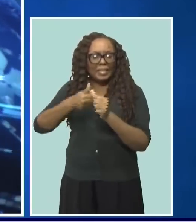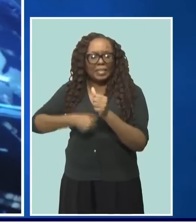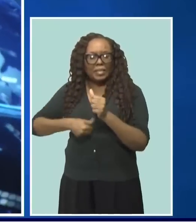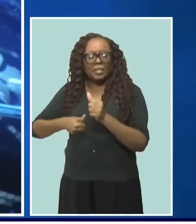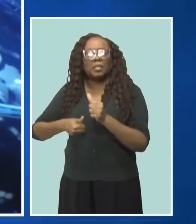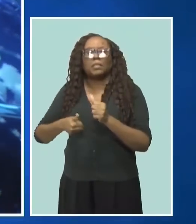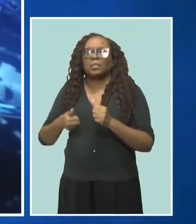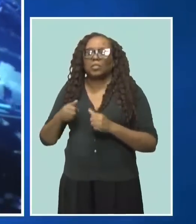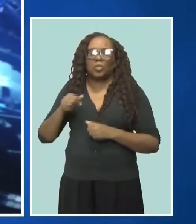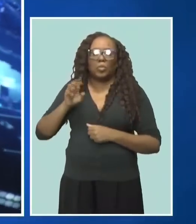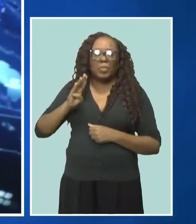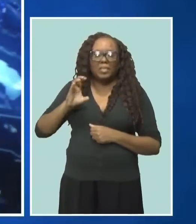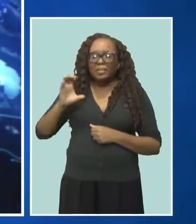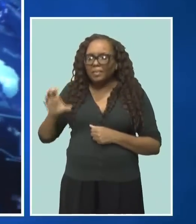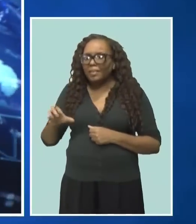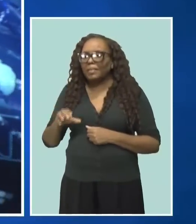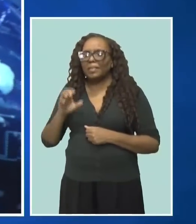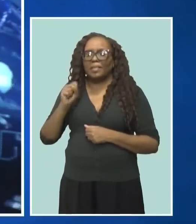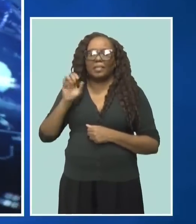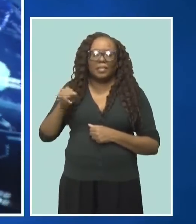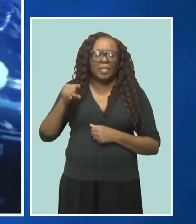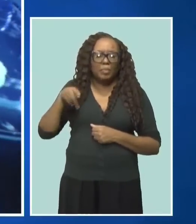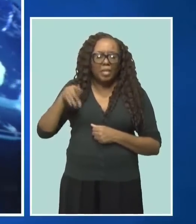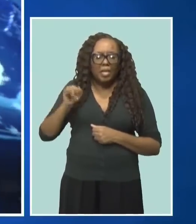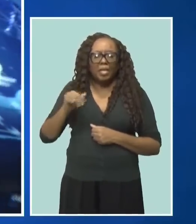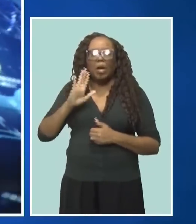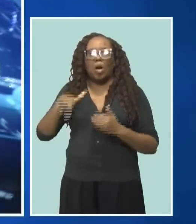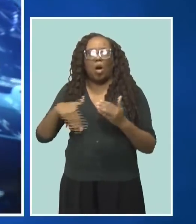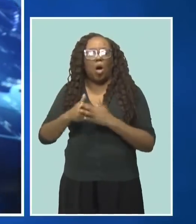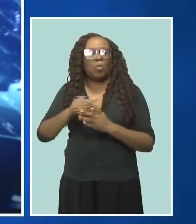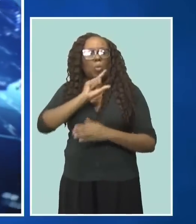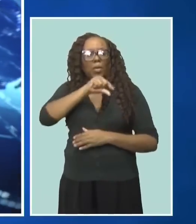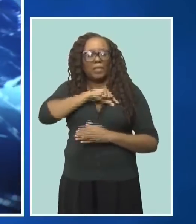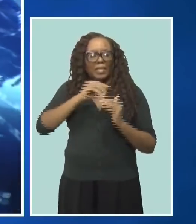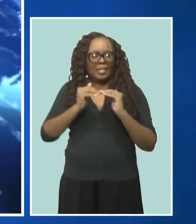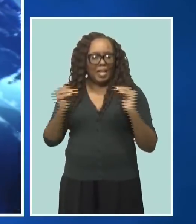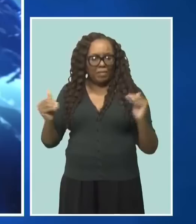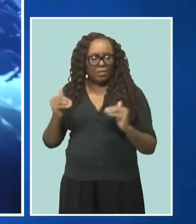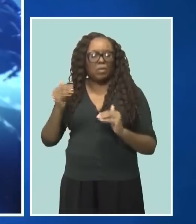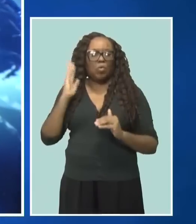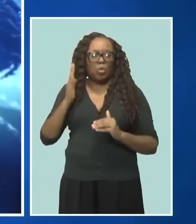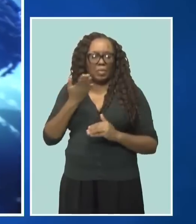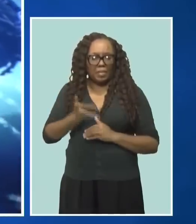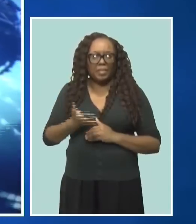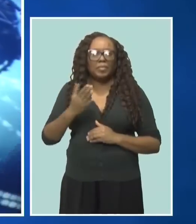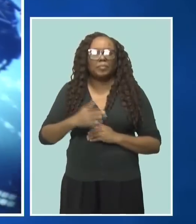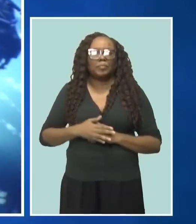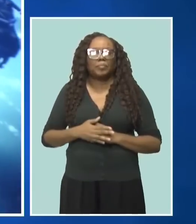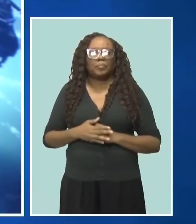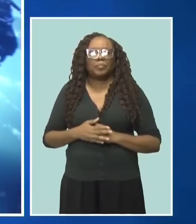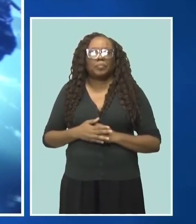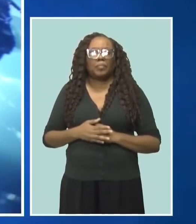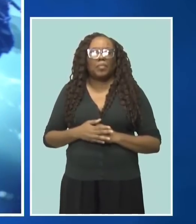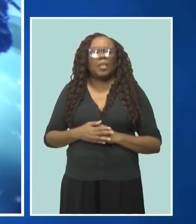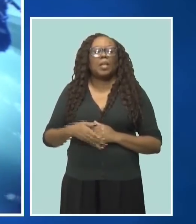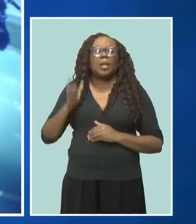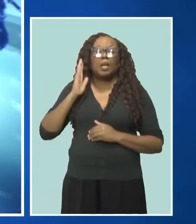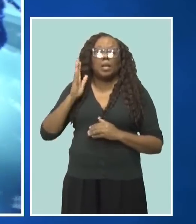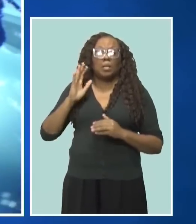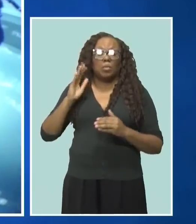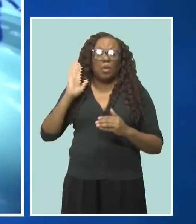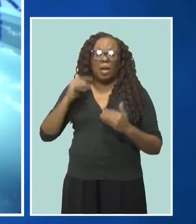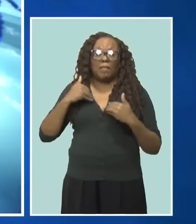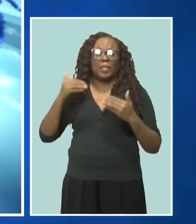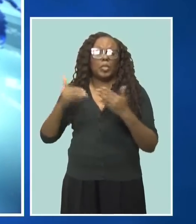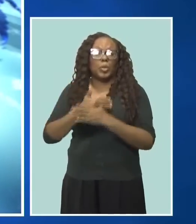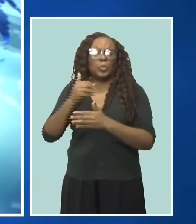level providers on that register. And the qualification authority is going to replace the Barbados Accreditation Council, and